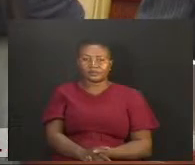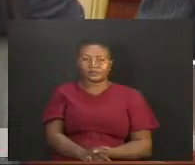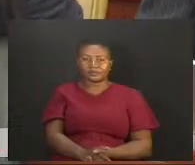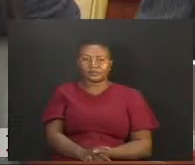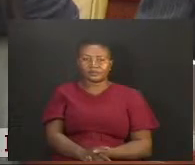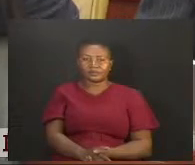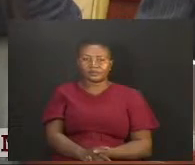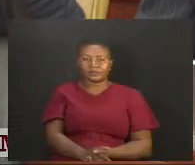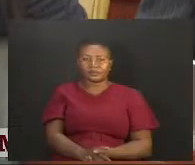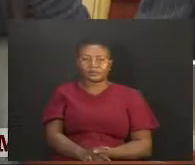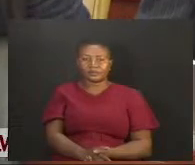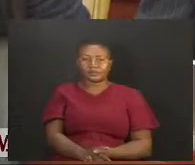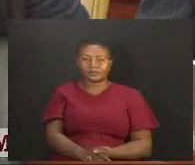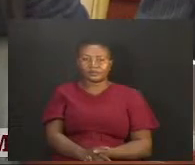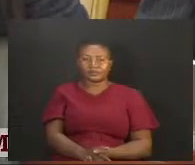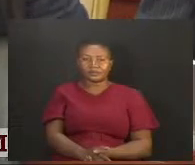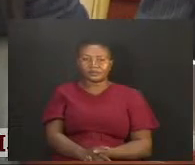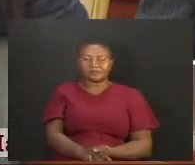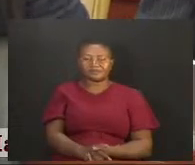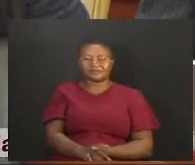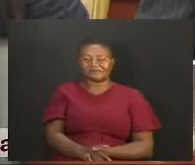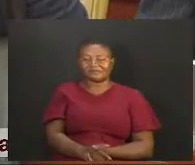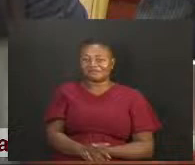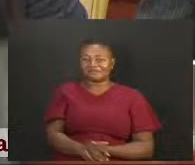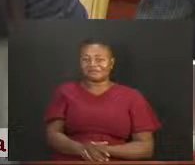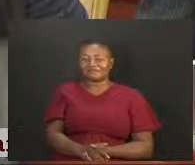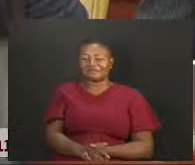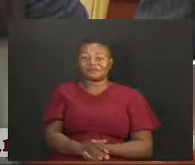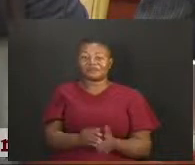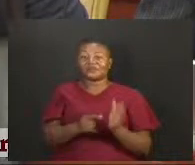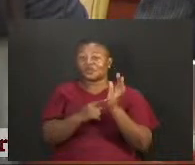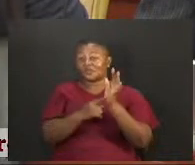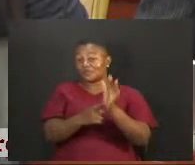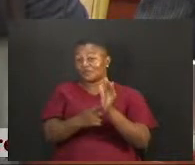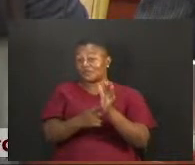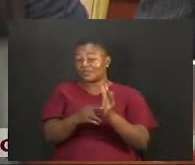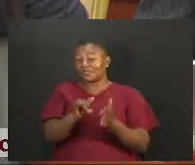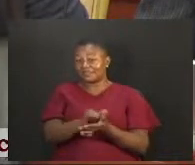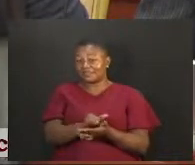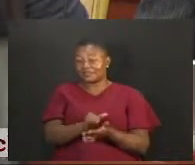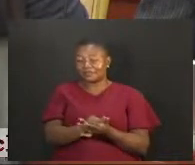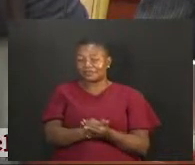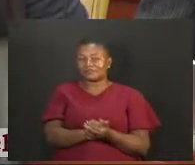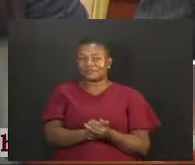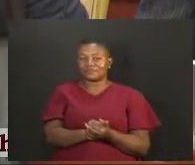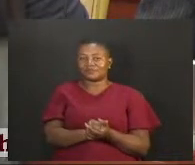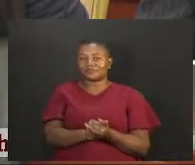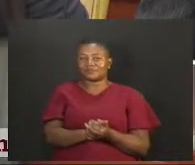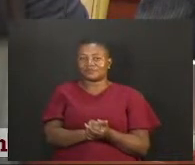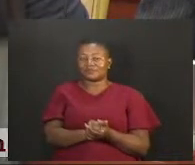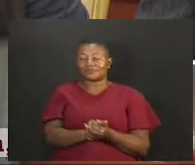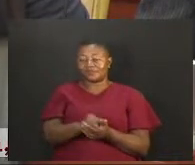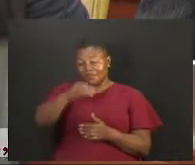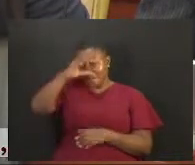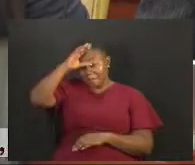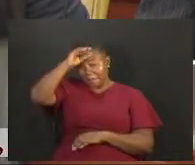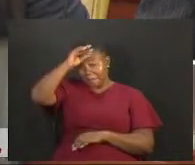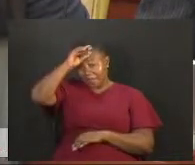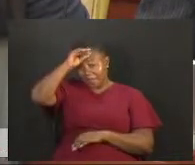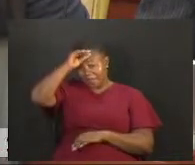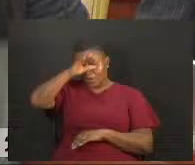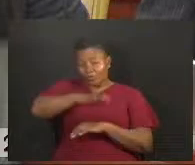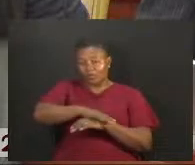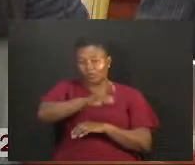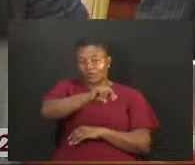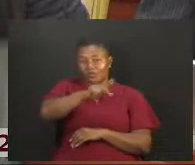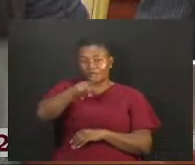it seems to me that the men on this side have